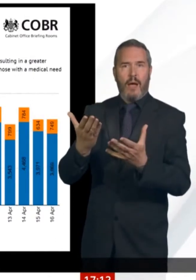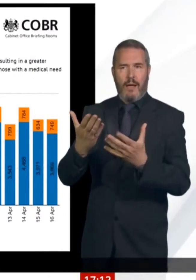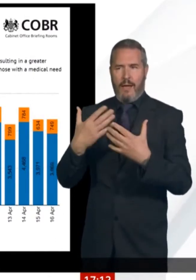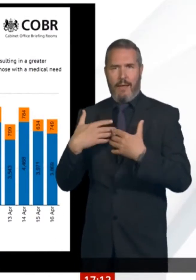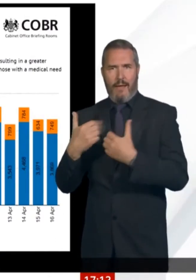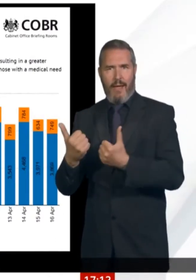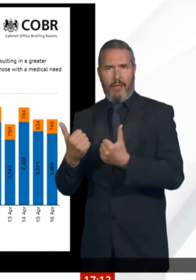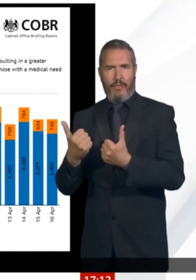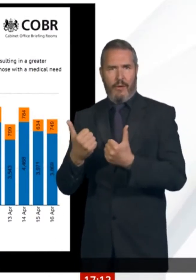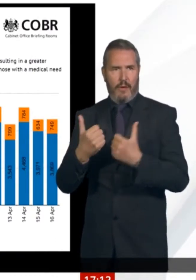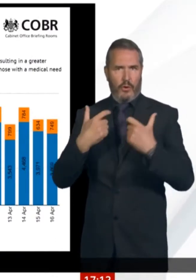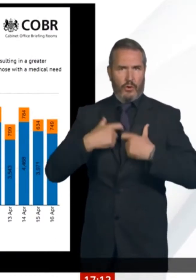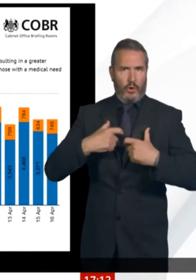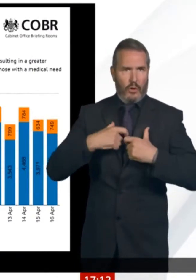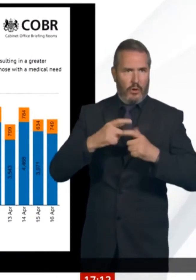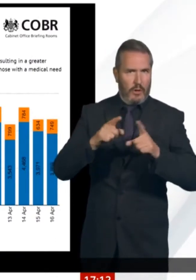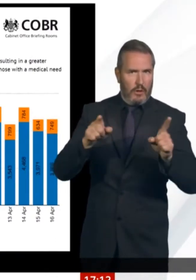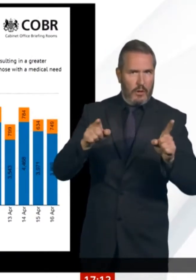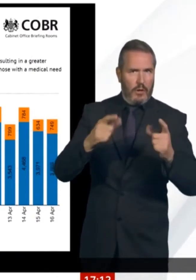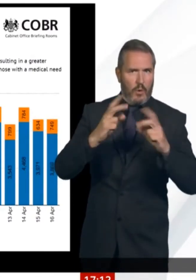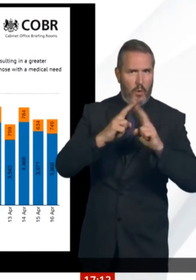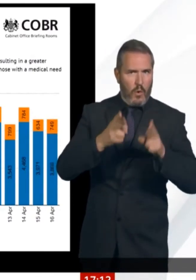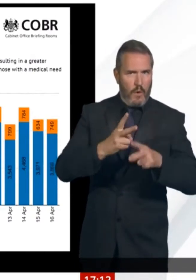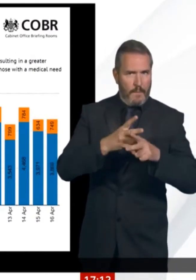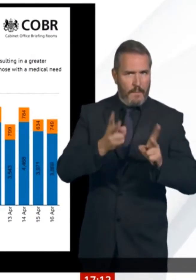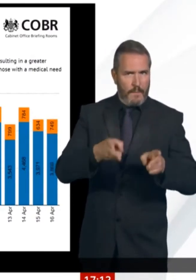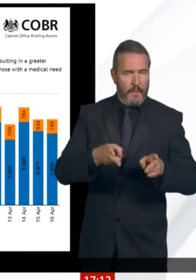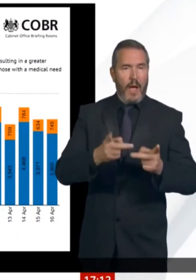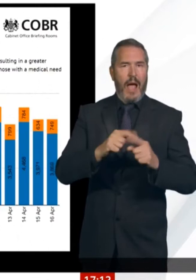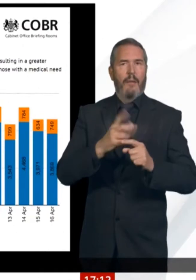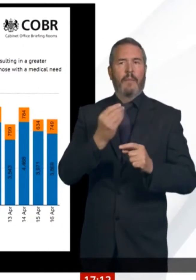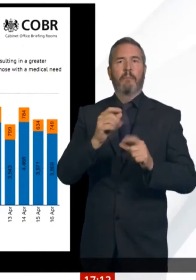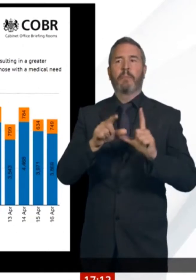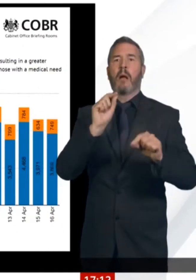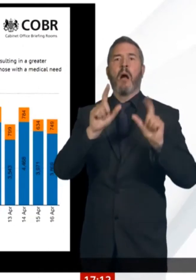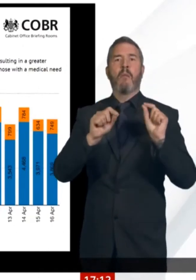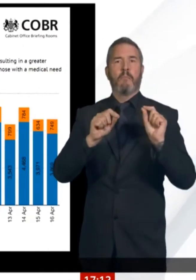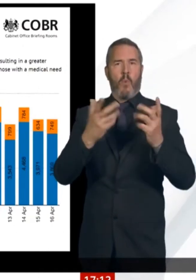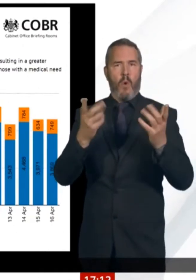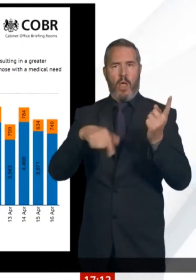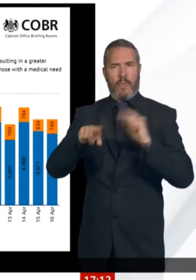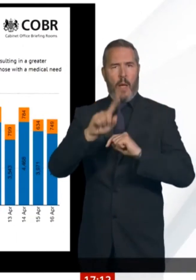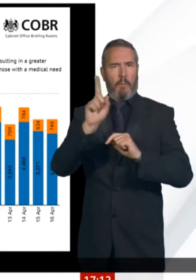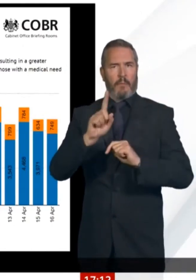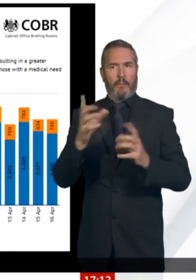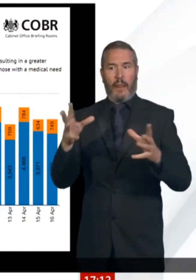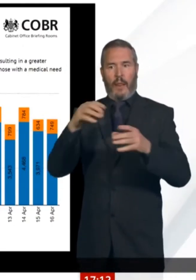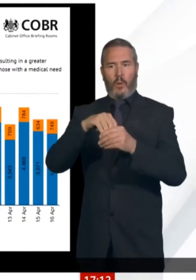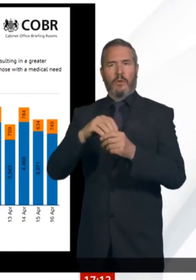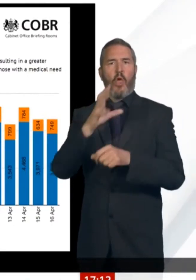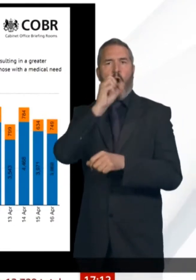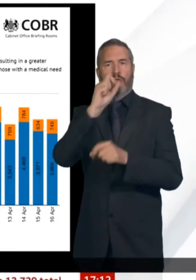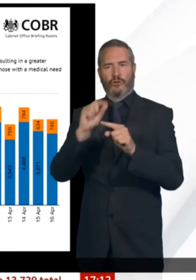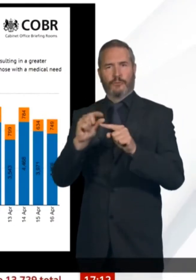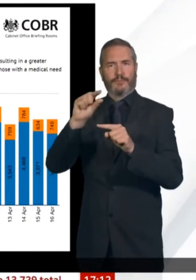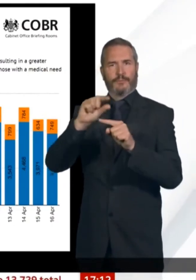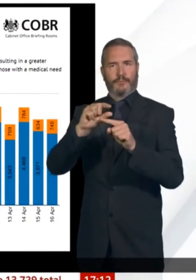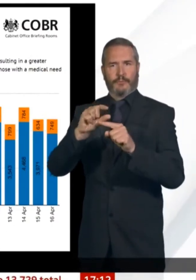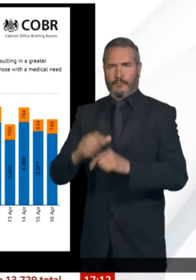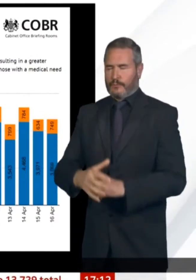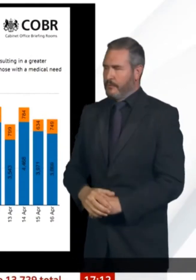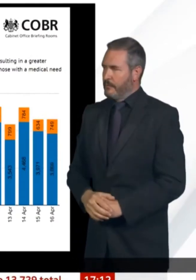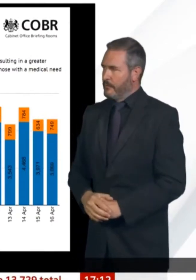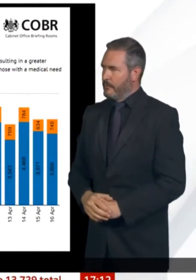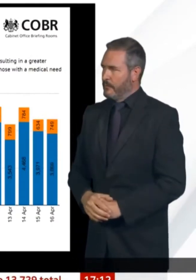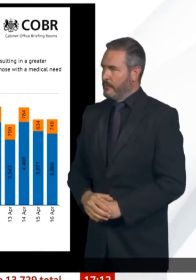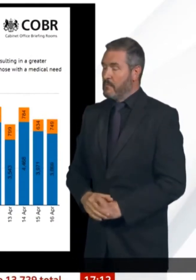and other sectors, and of course cases are being picked up amongst that population too. But the